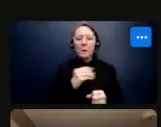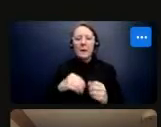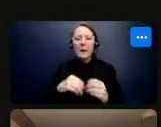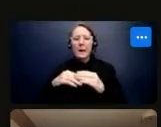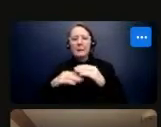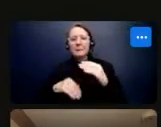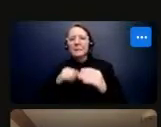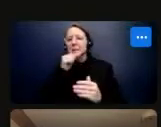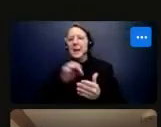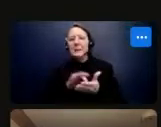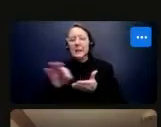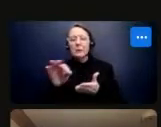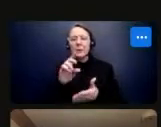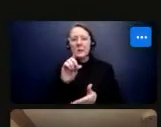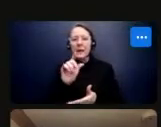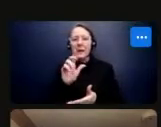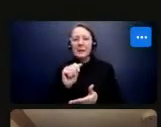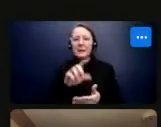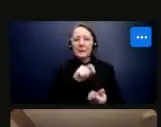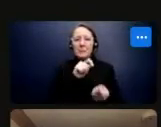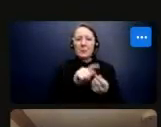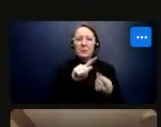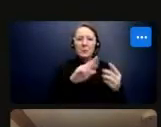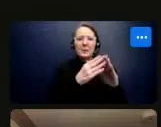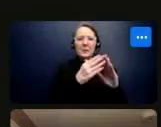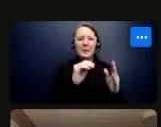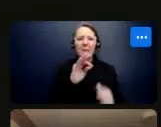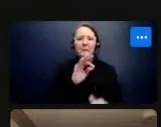data that is specific to the city of Salem,